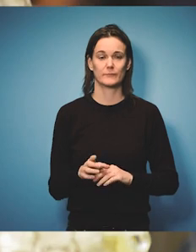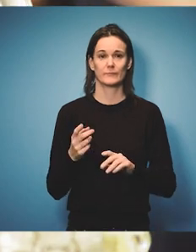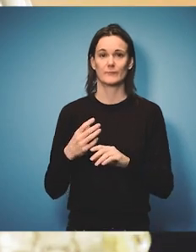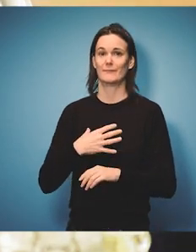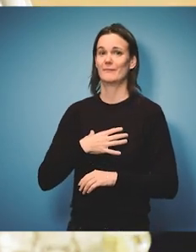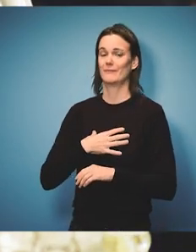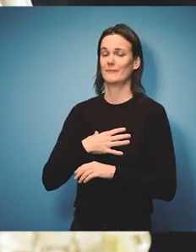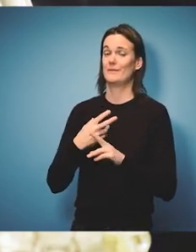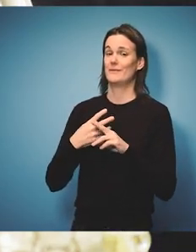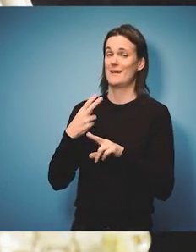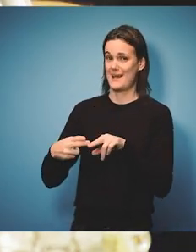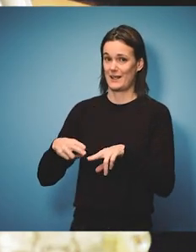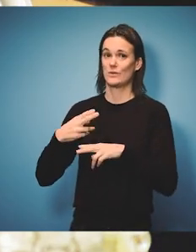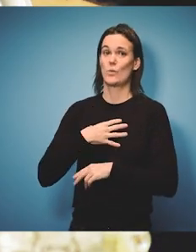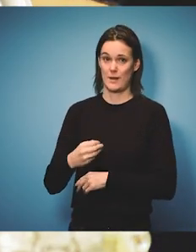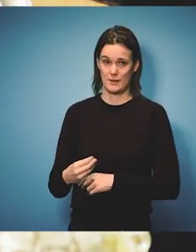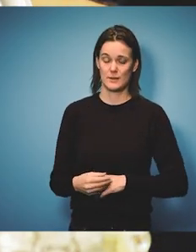I'm gonna borrow some of your egg whites.